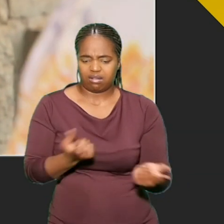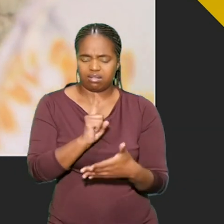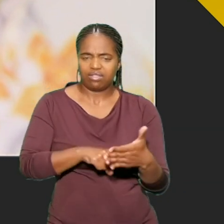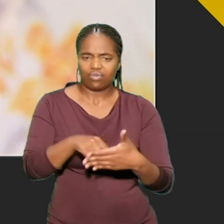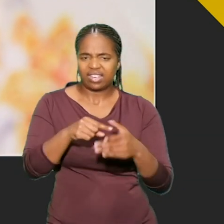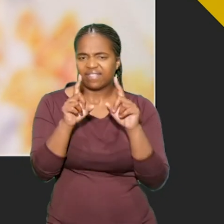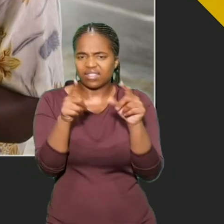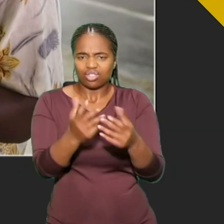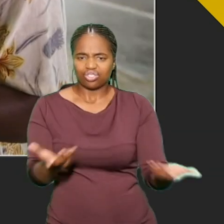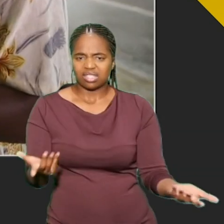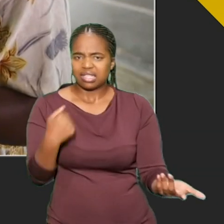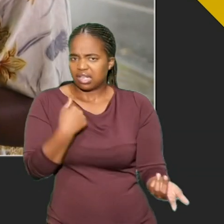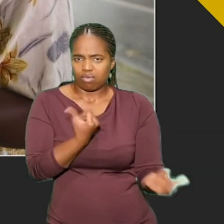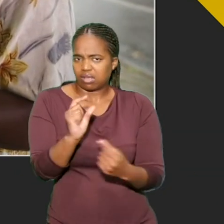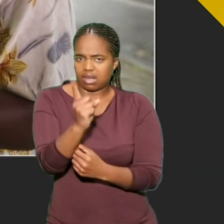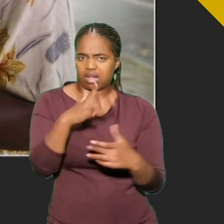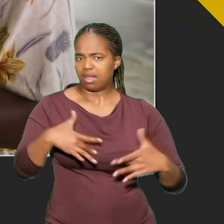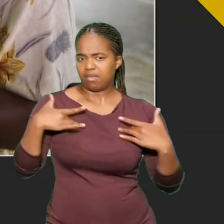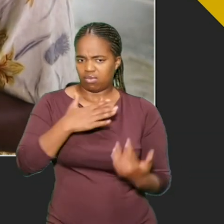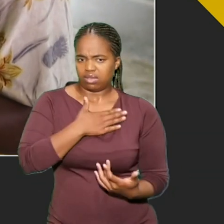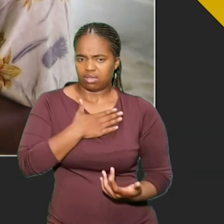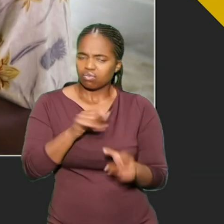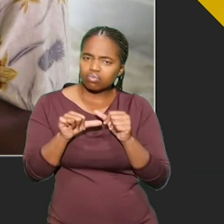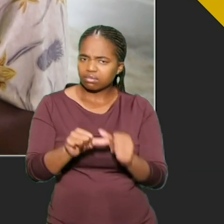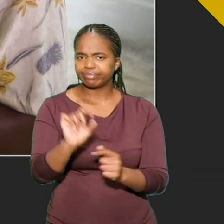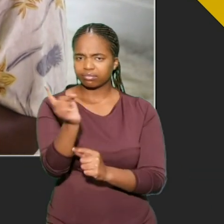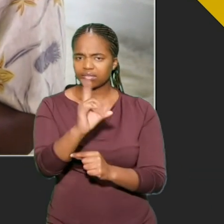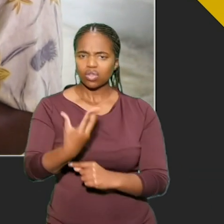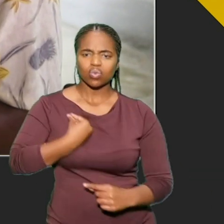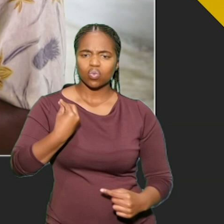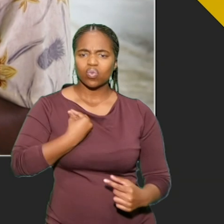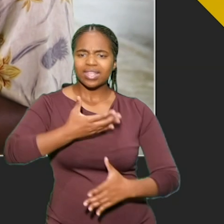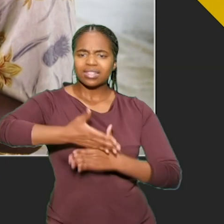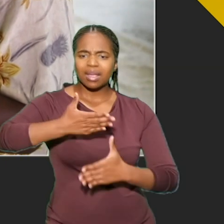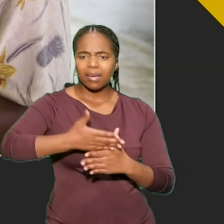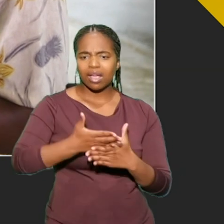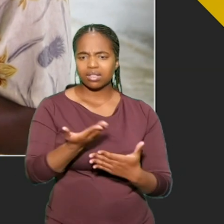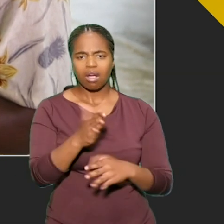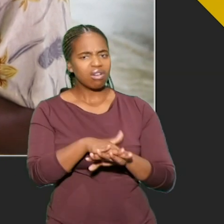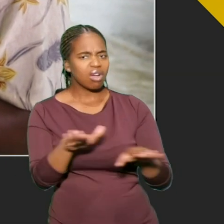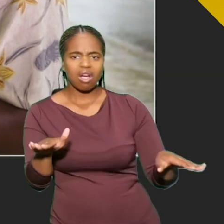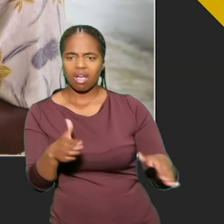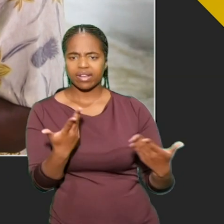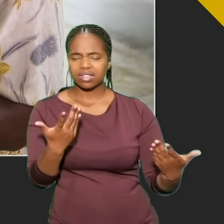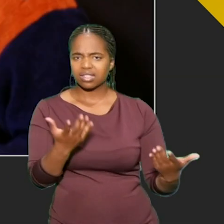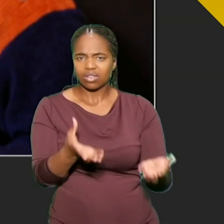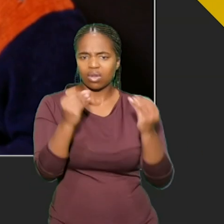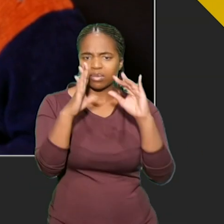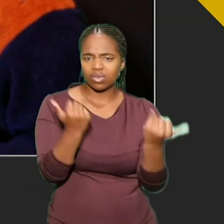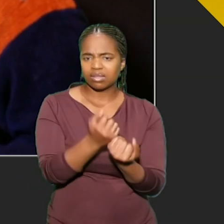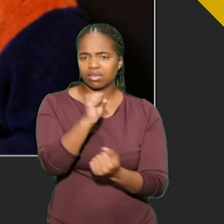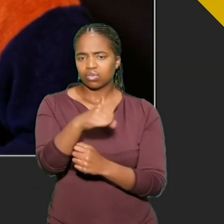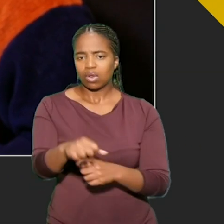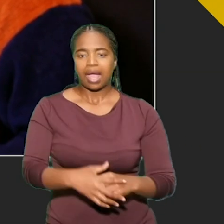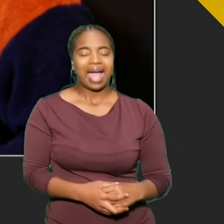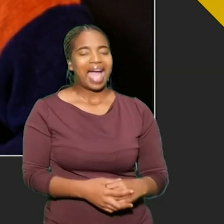ukuthi senzekeni kuqhubekalani ngeimpilo zethu iyouth iyasebenza or not iyayithola ama scholarship or not akupheli